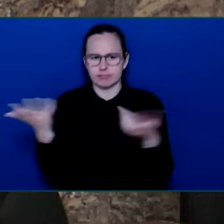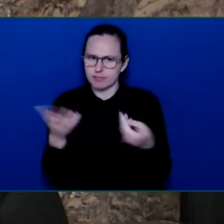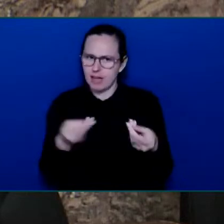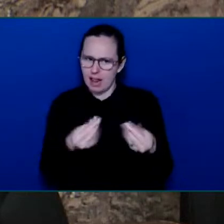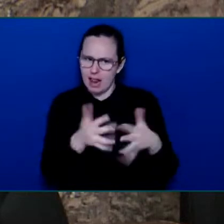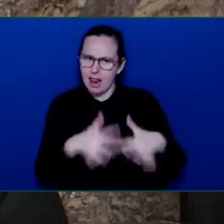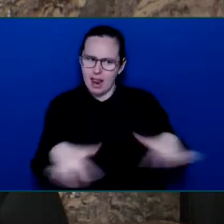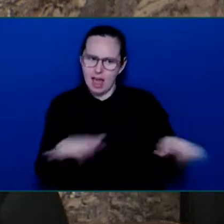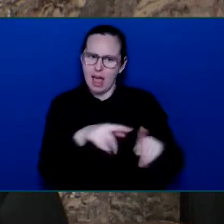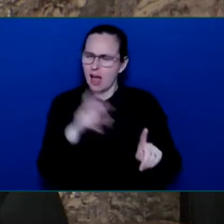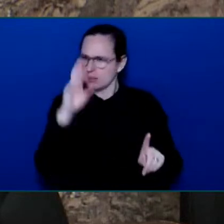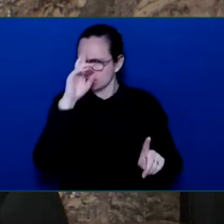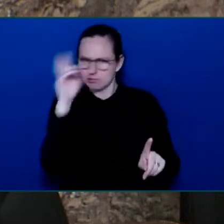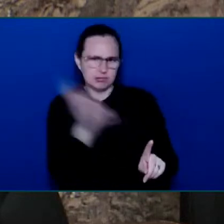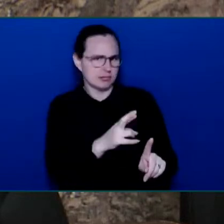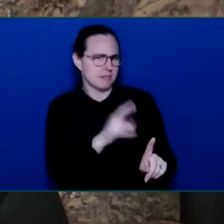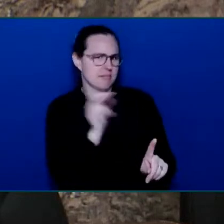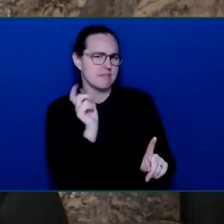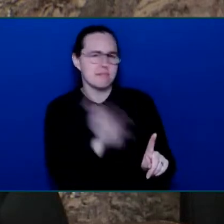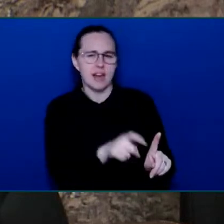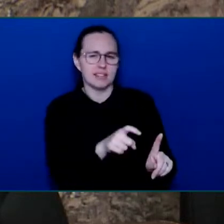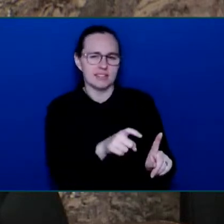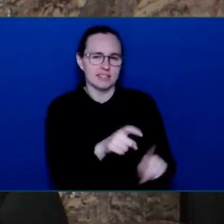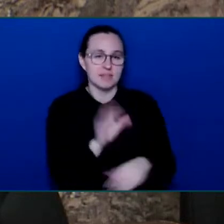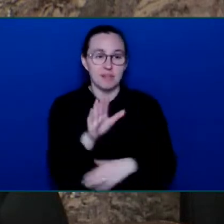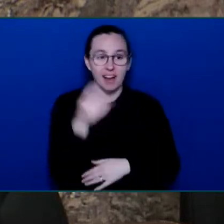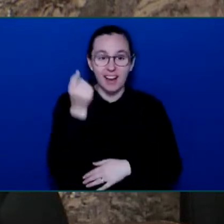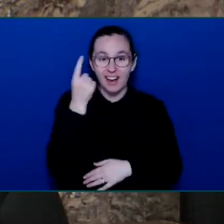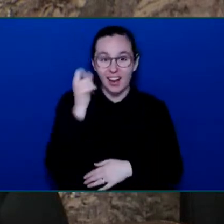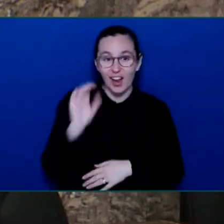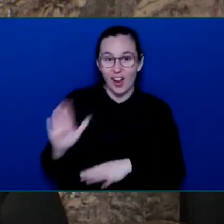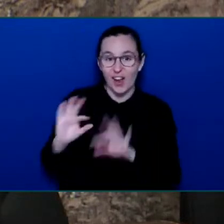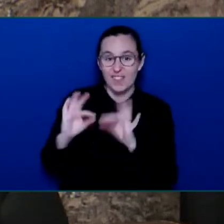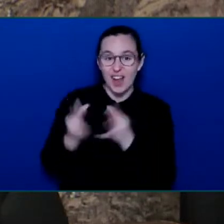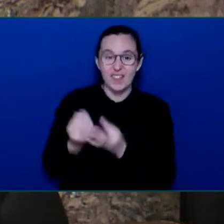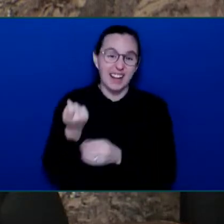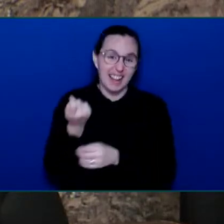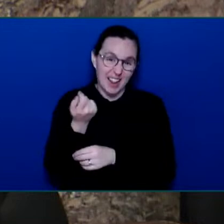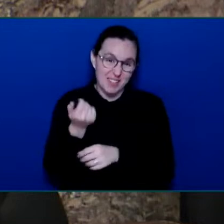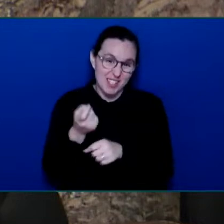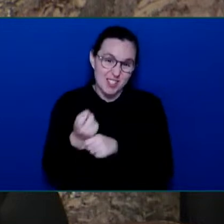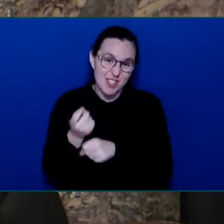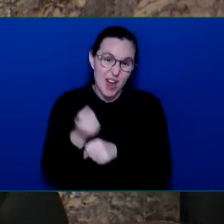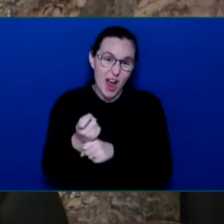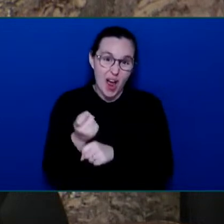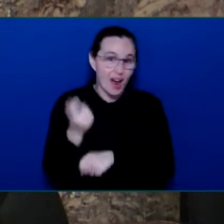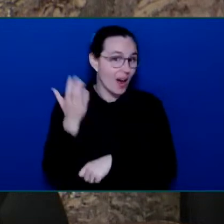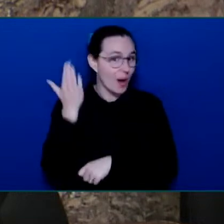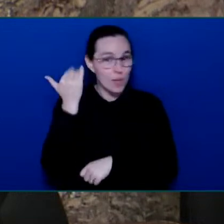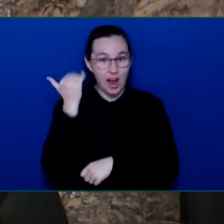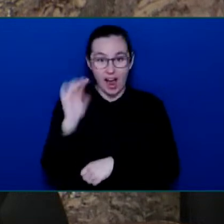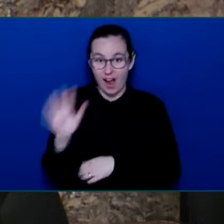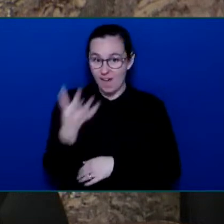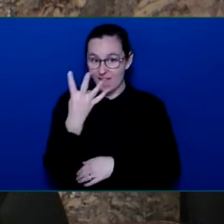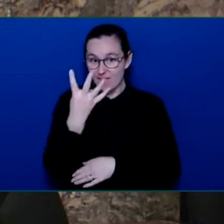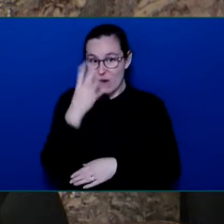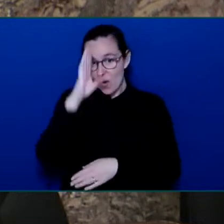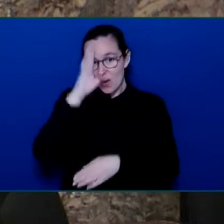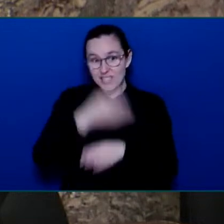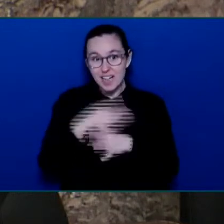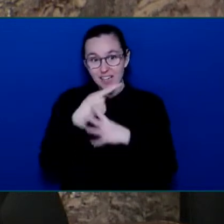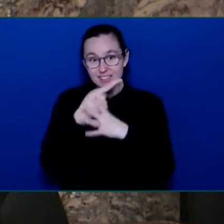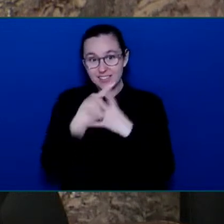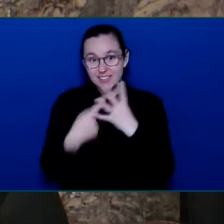family considering all 4 of her sons worked in the oil and gas sector. On September 22nd, 2023, Mary sadly